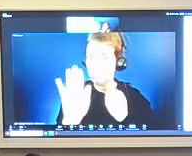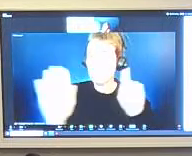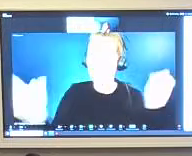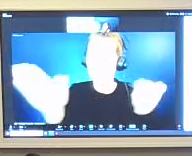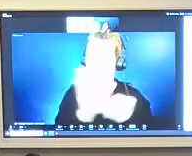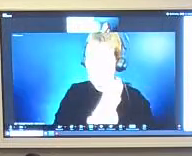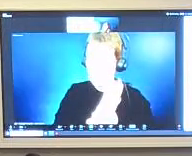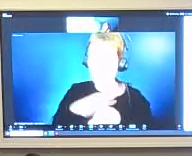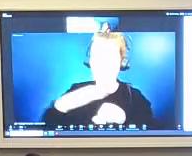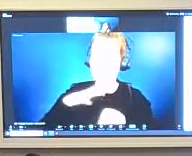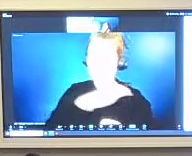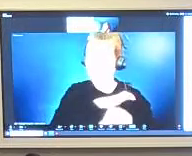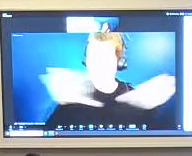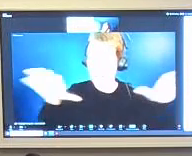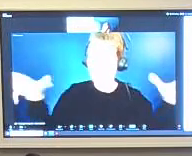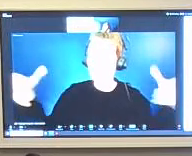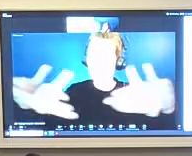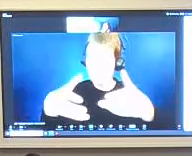meeting to present